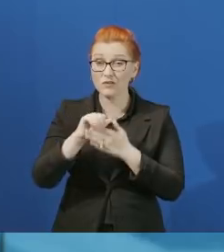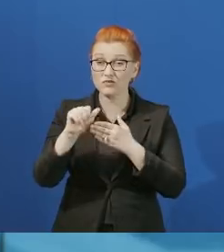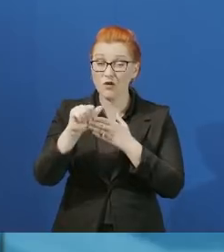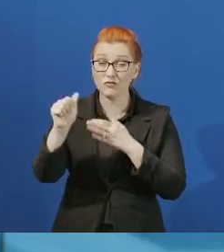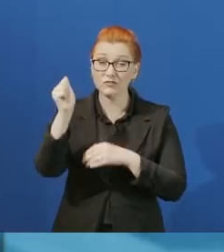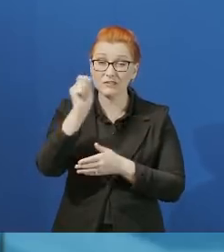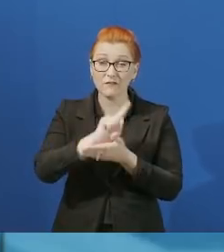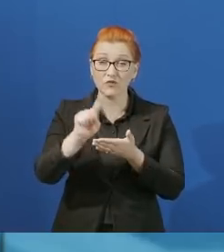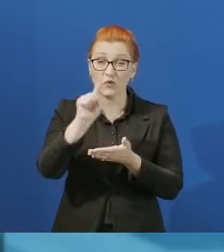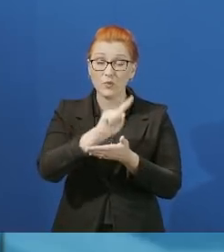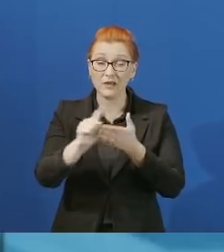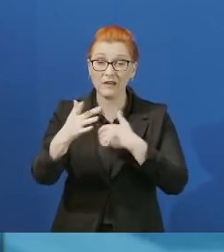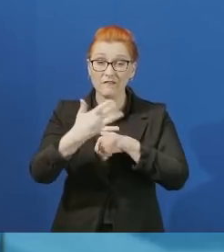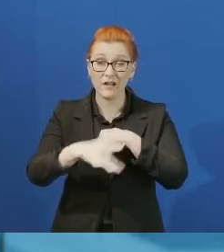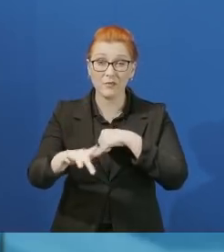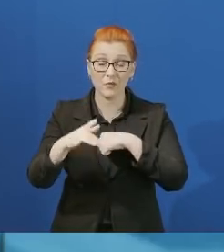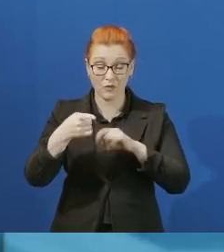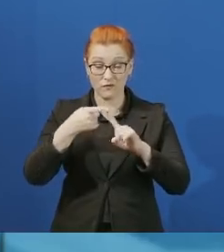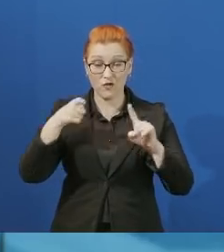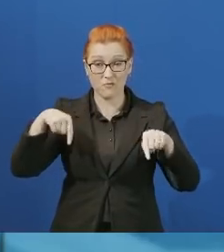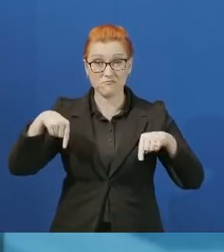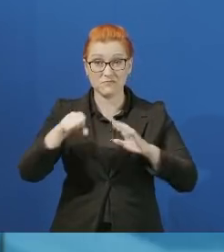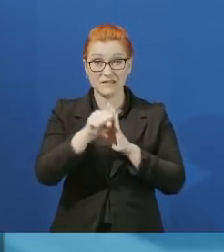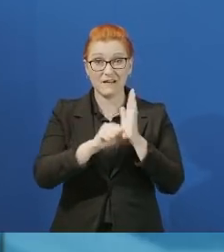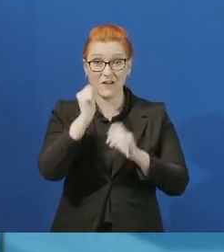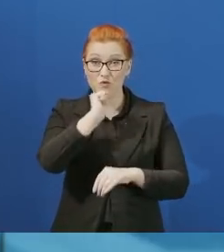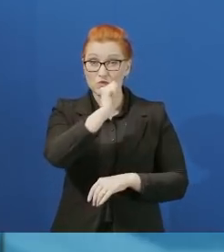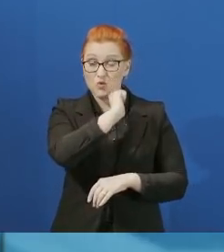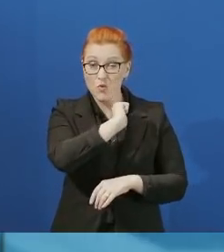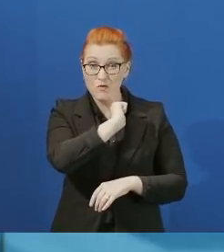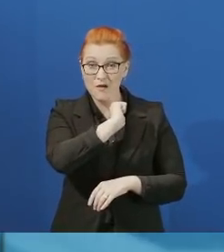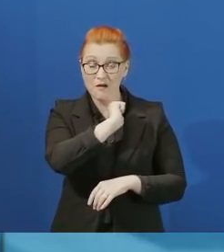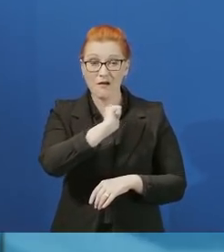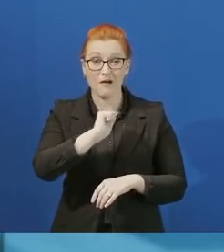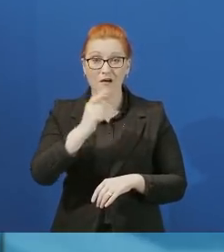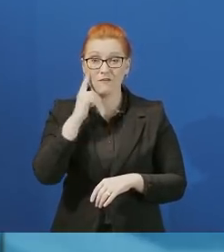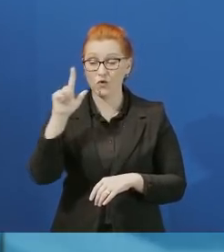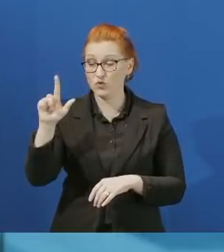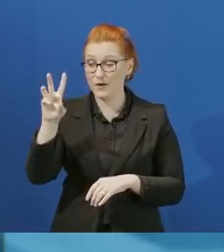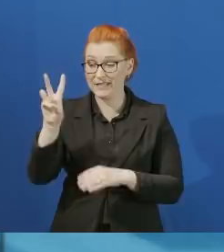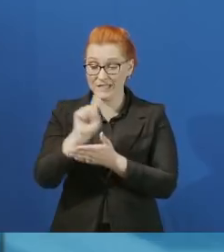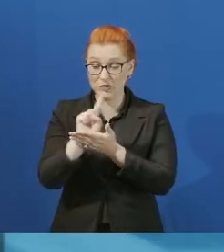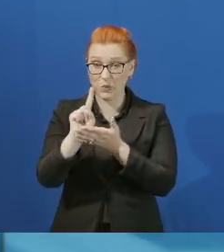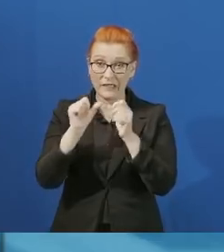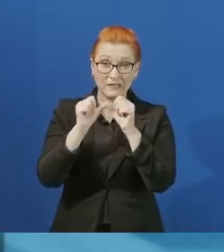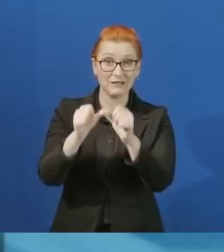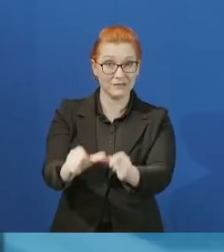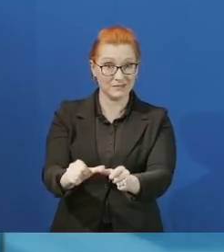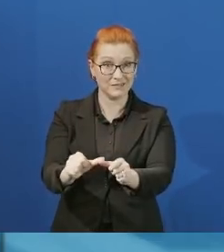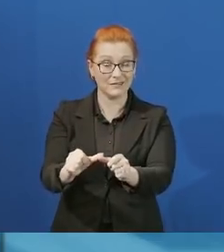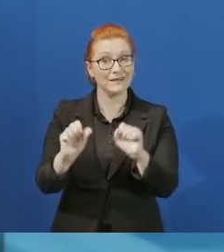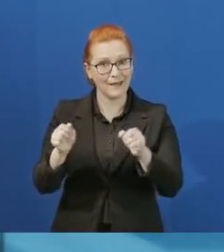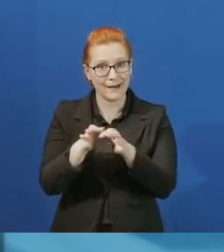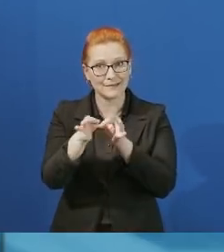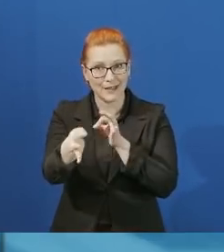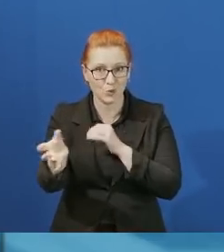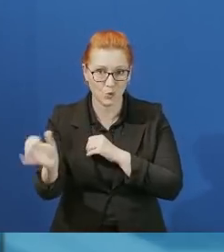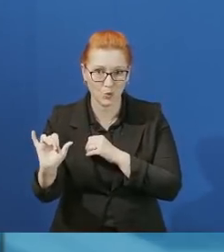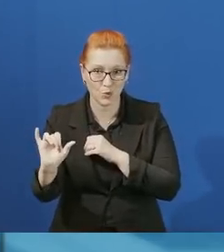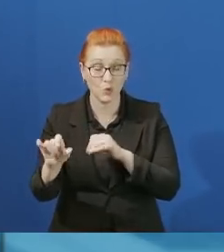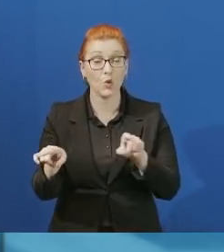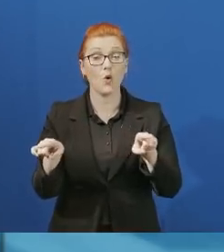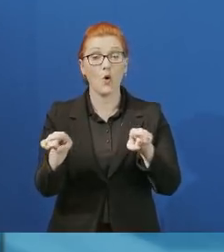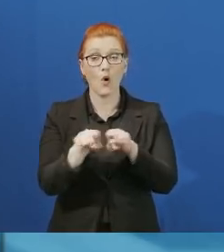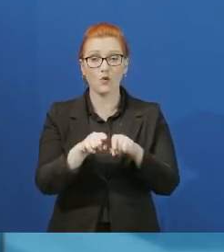state for 26 weeks with an extension of 13 weeks thereafter if it were to be necessary. And there's also the